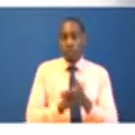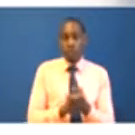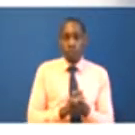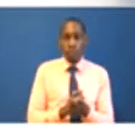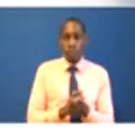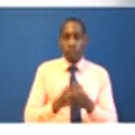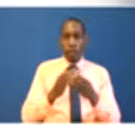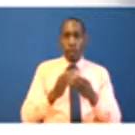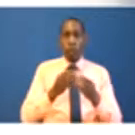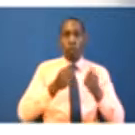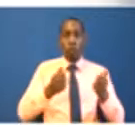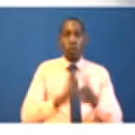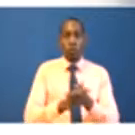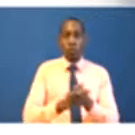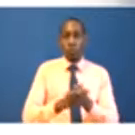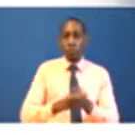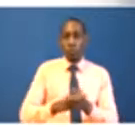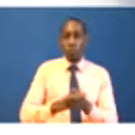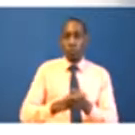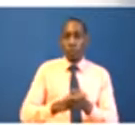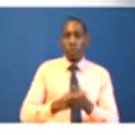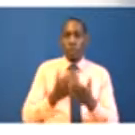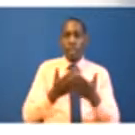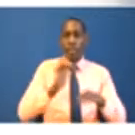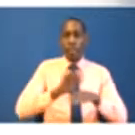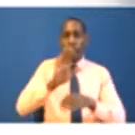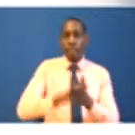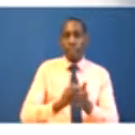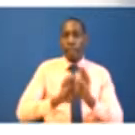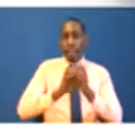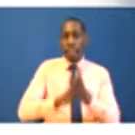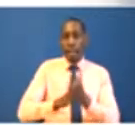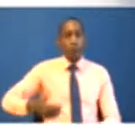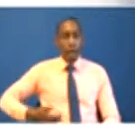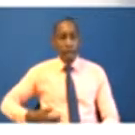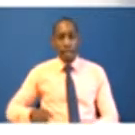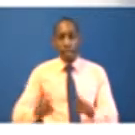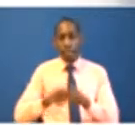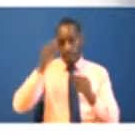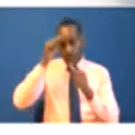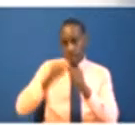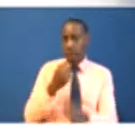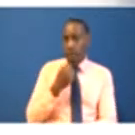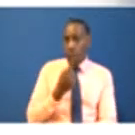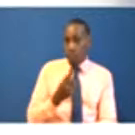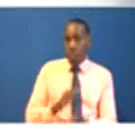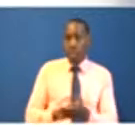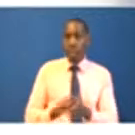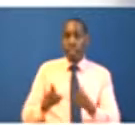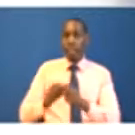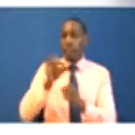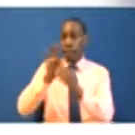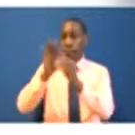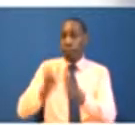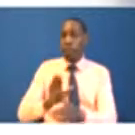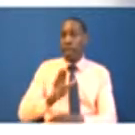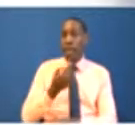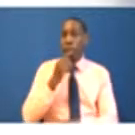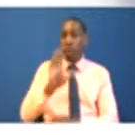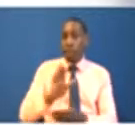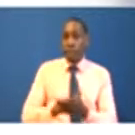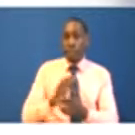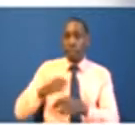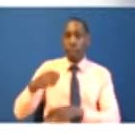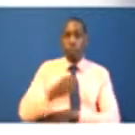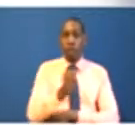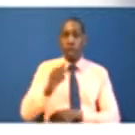with their stomachs tumble policy remember what moy said the boy so you can you know and the vote will tell you you know when i was going